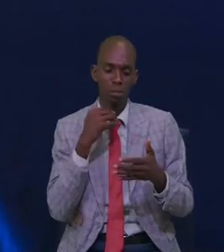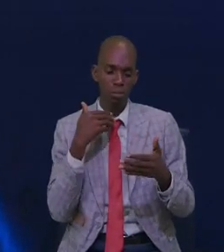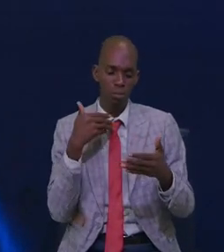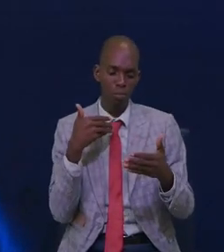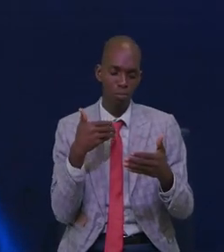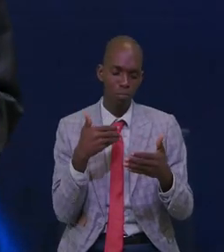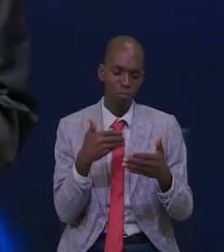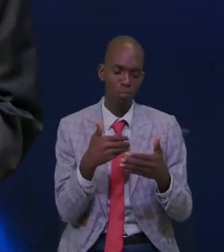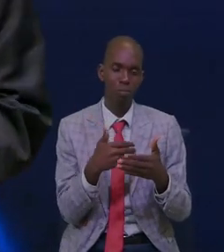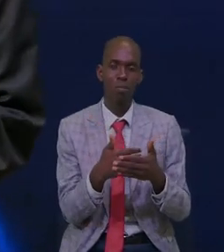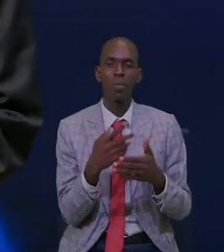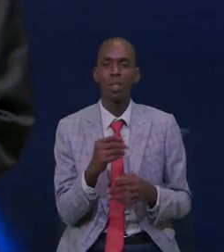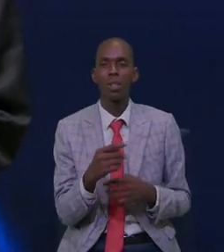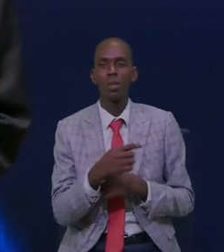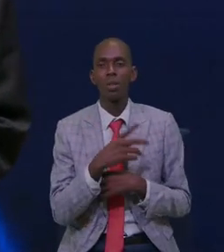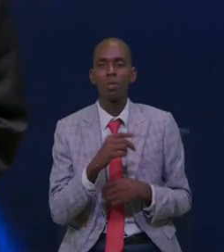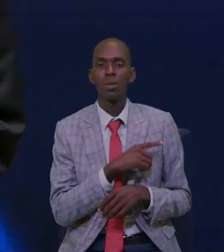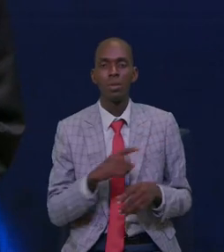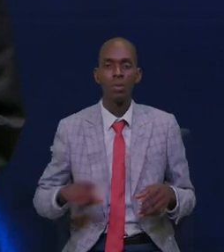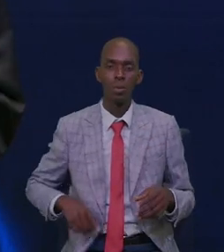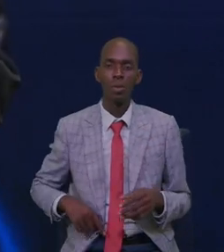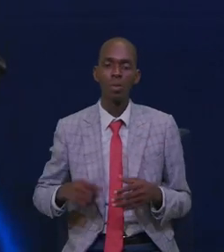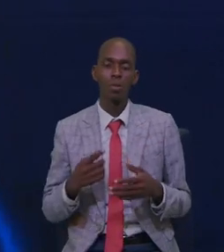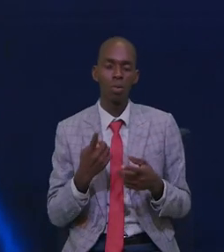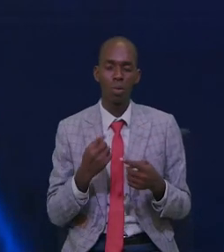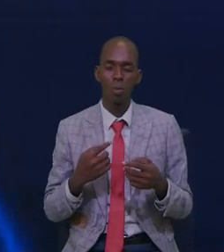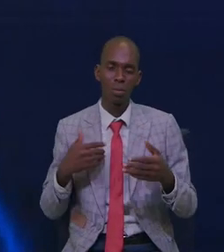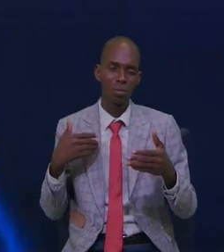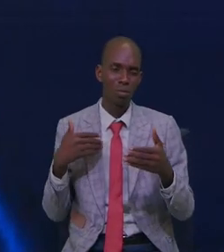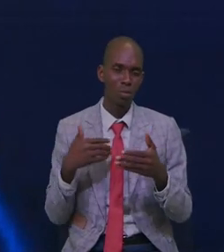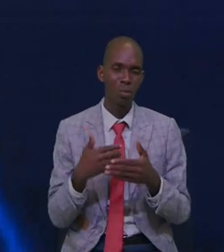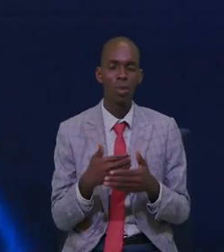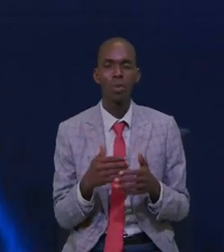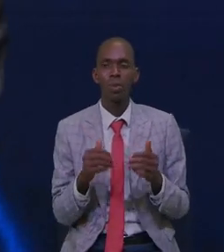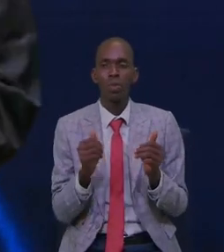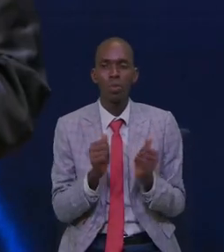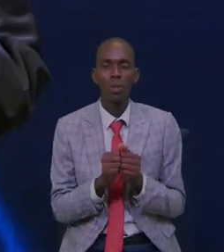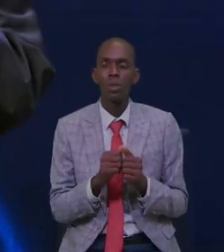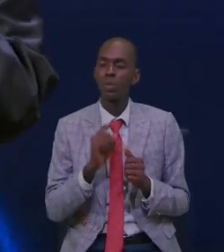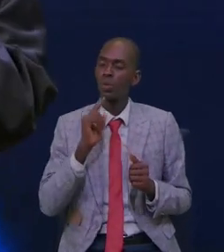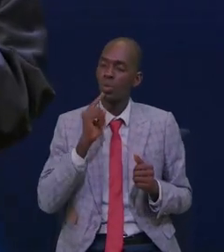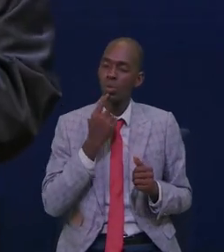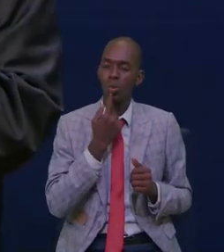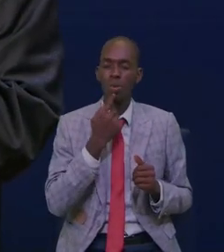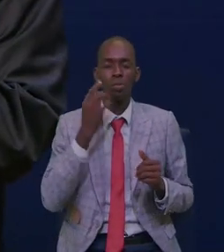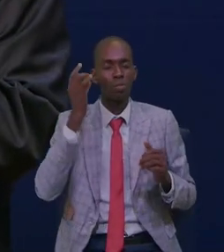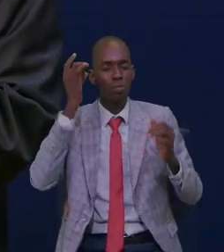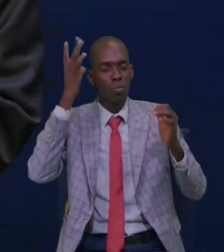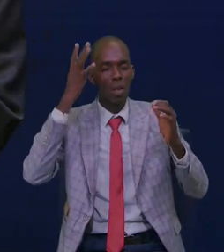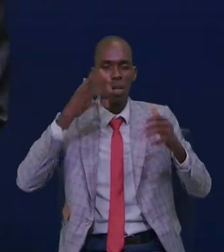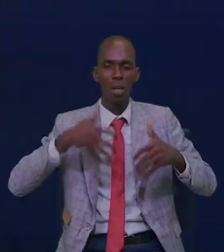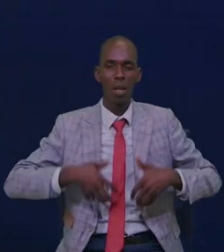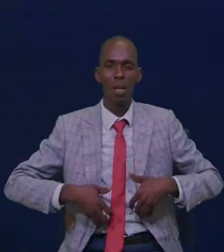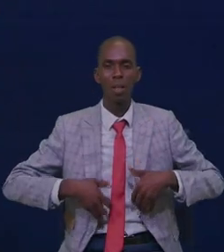It's approaching fast. The day of the Lord cometh, cruel both with wrath and fierce anger, to lay the